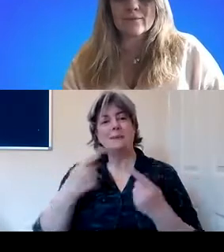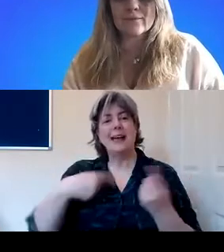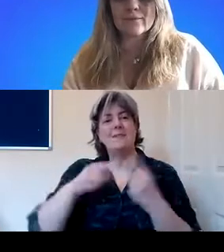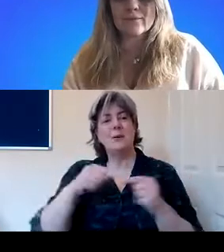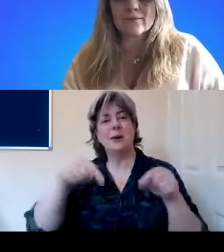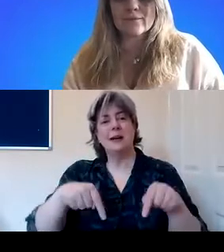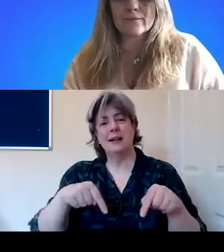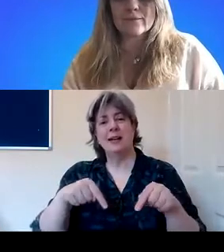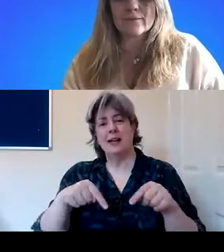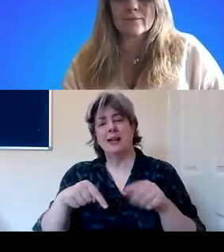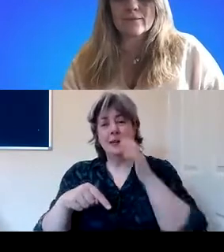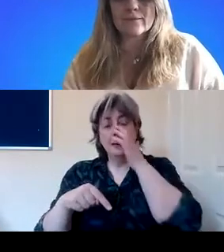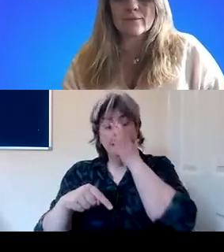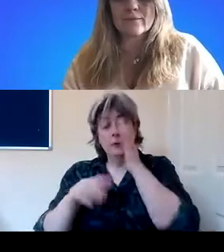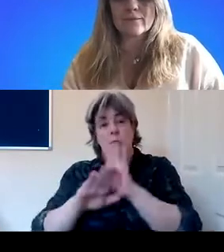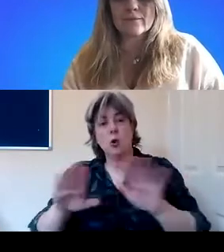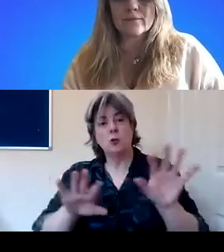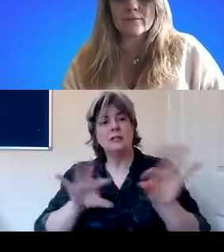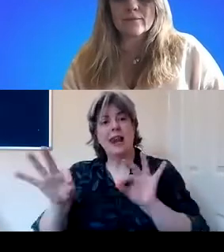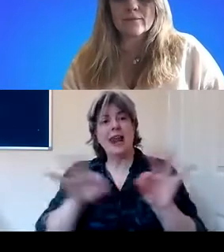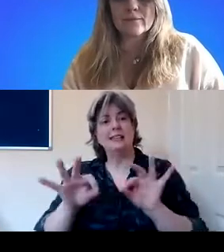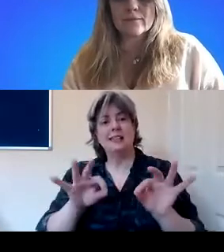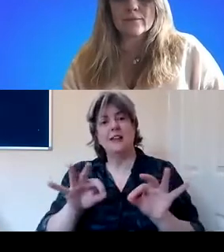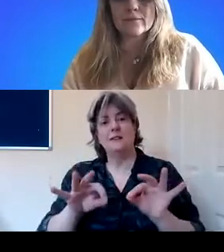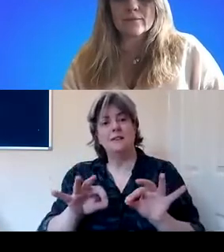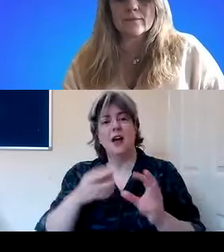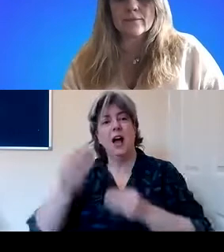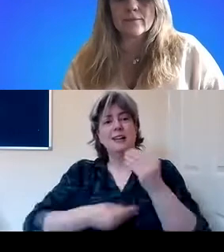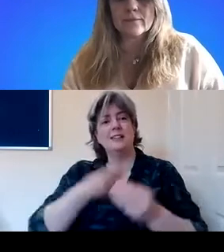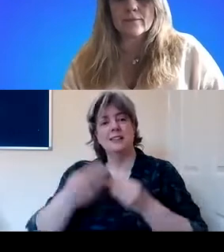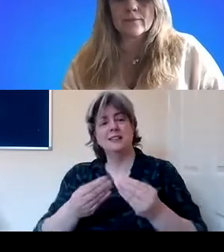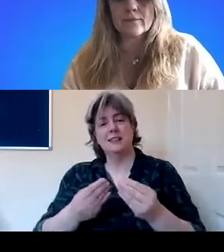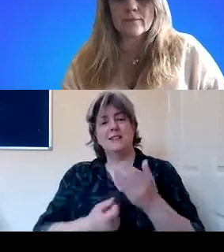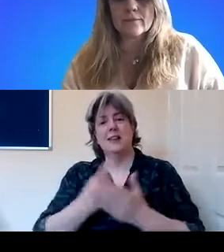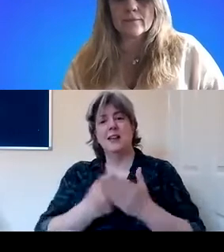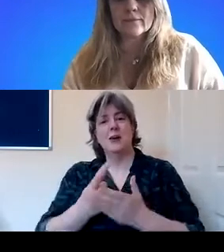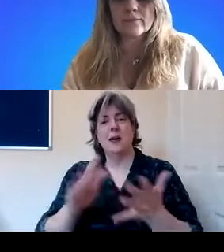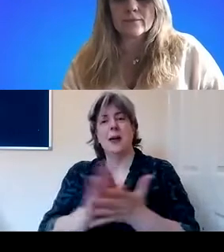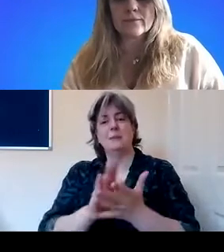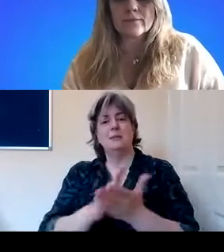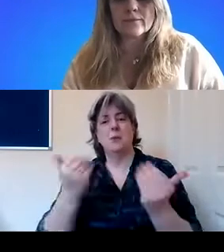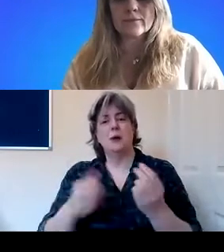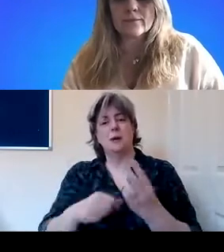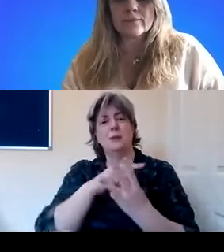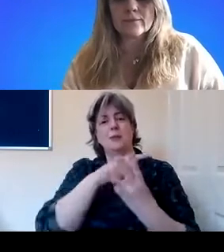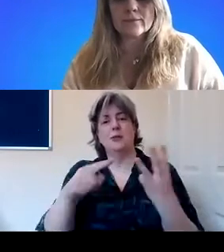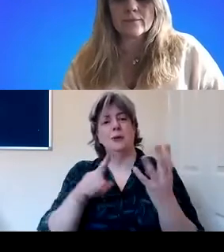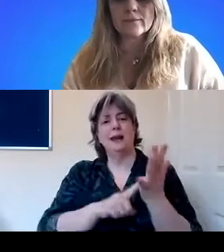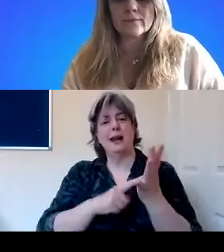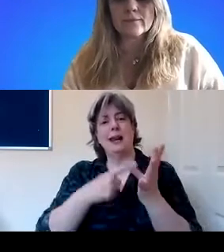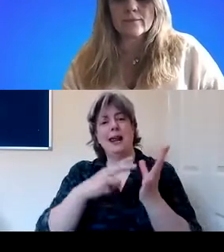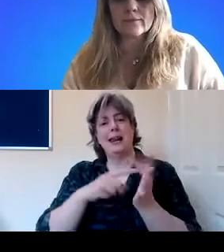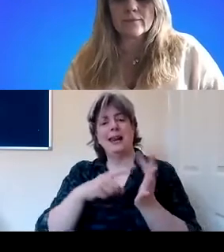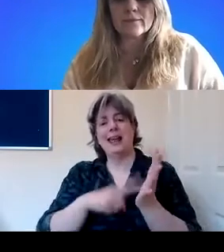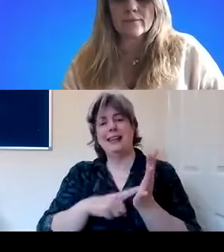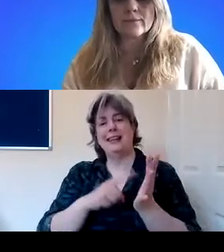non-selective hustings event. We're really pleased to welcome three of the Llanelli candidates here with us this evening. NAHT Cymru is the